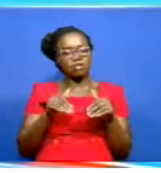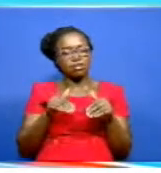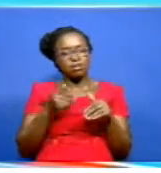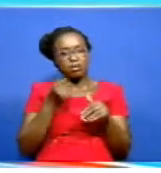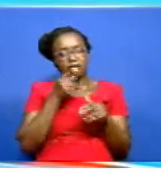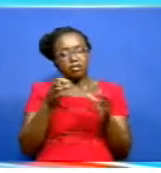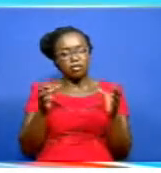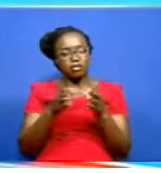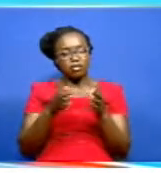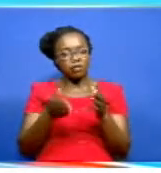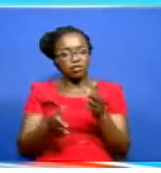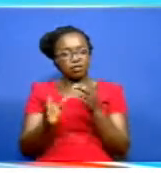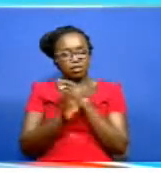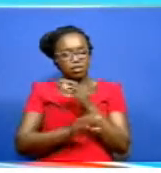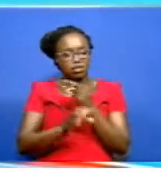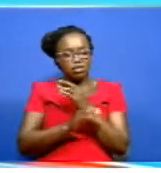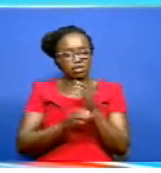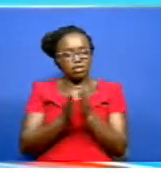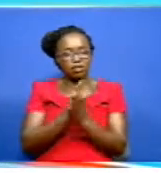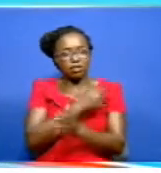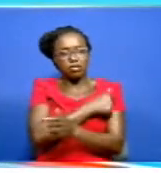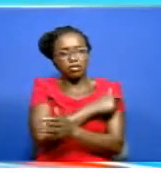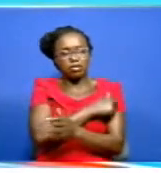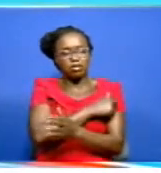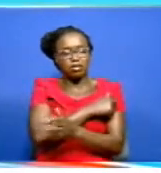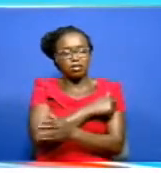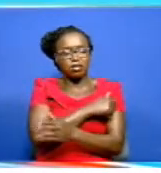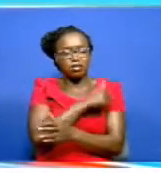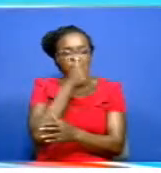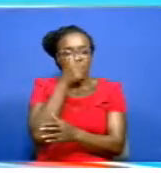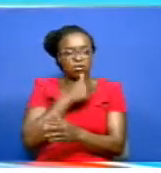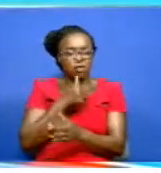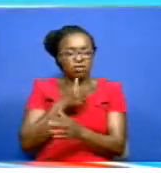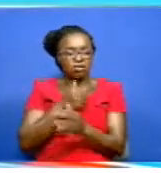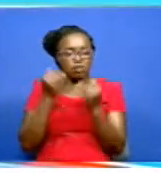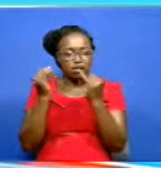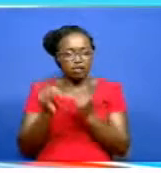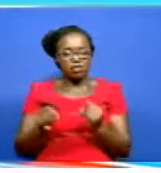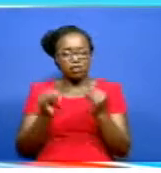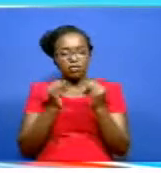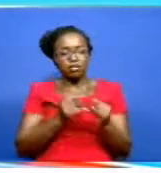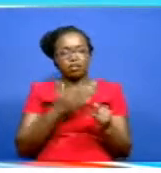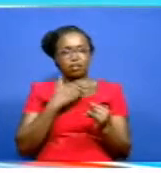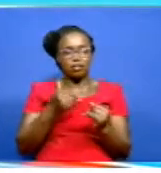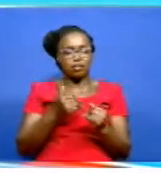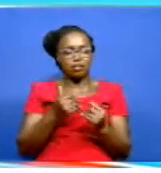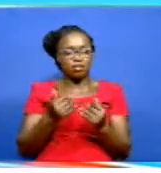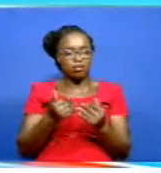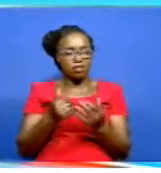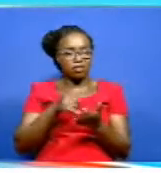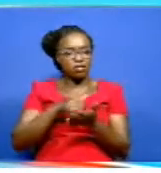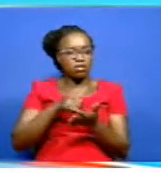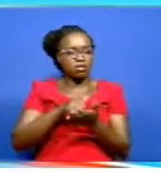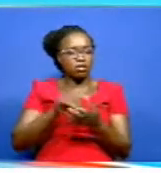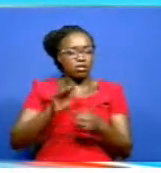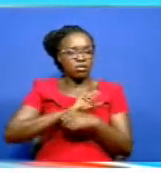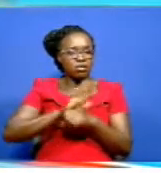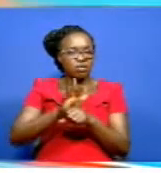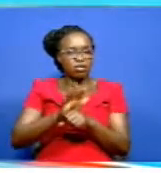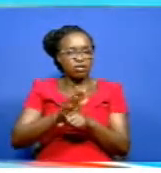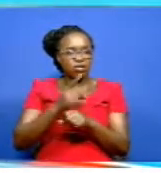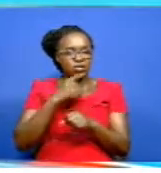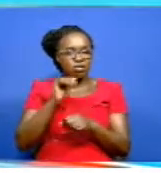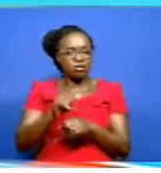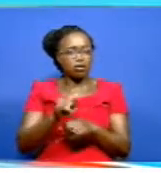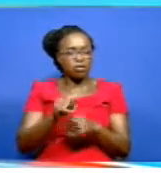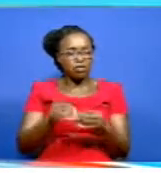here in the country and also hospitals and private individuals would want to bring in the COVID-19 vaccine so that they may be able to